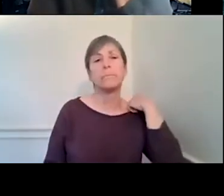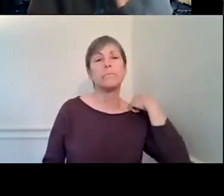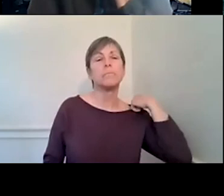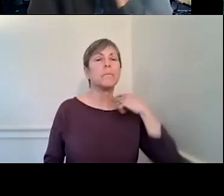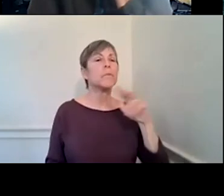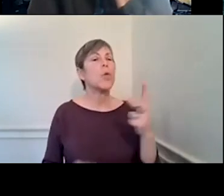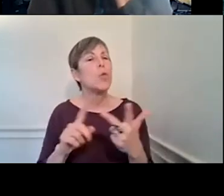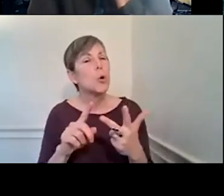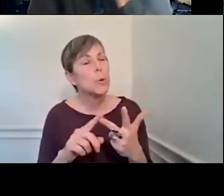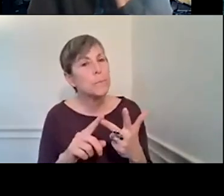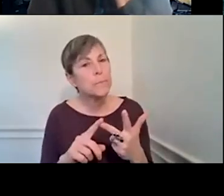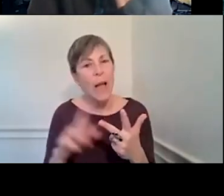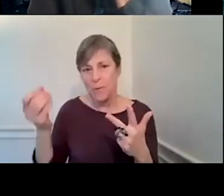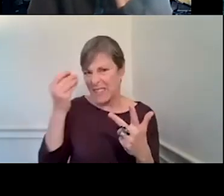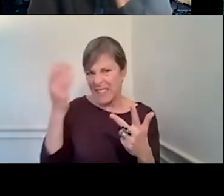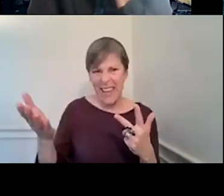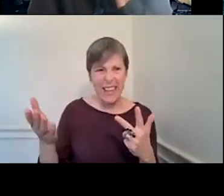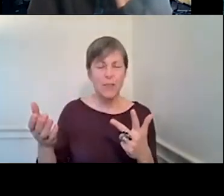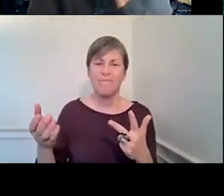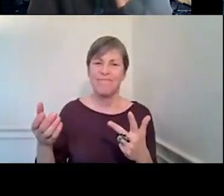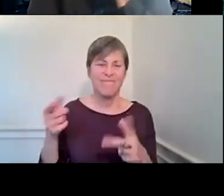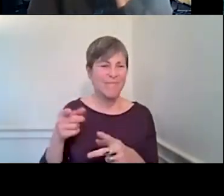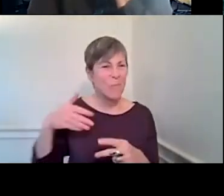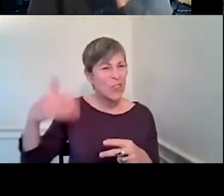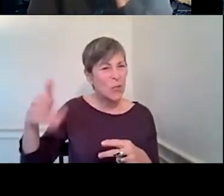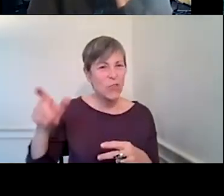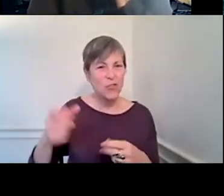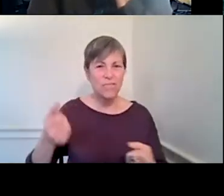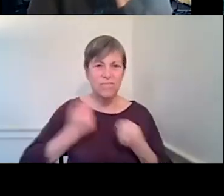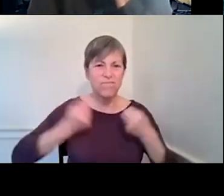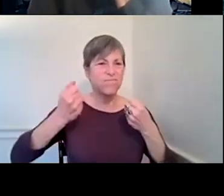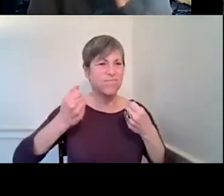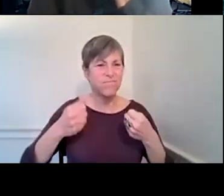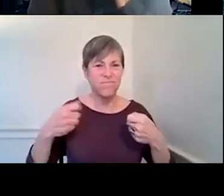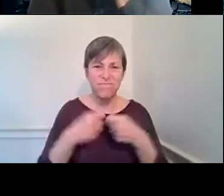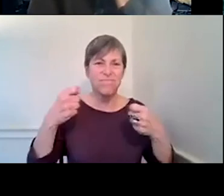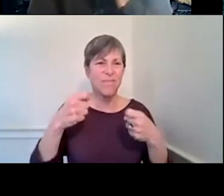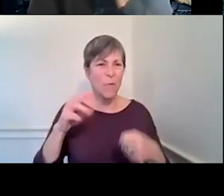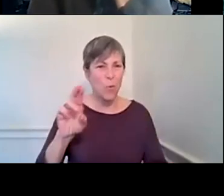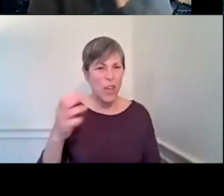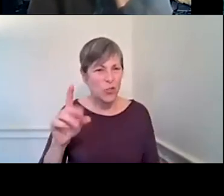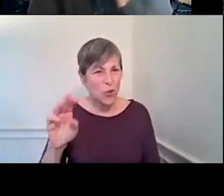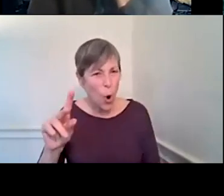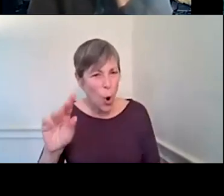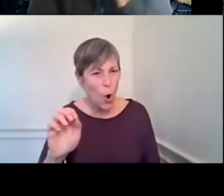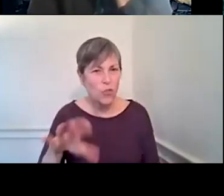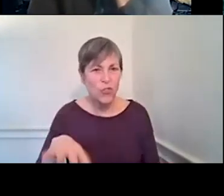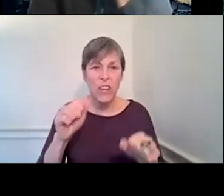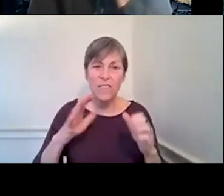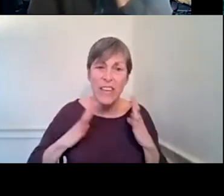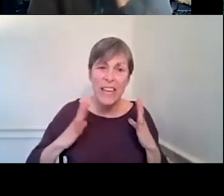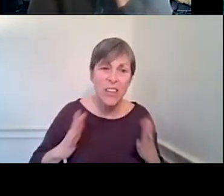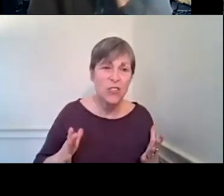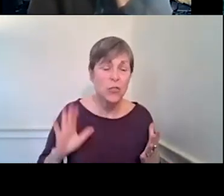And the third thing I would say, recharge your batteries occasionally, take vacations, spend quality time with those who